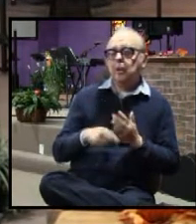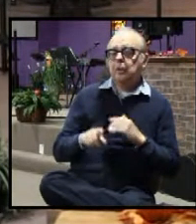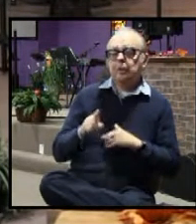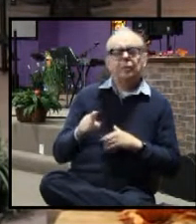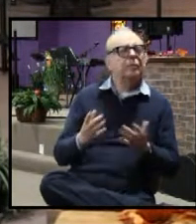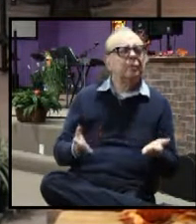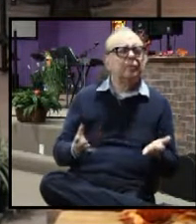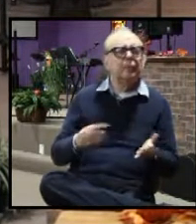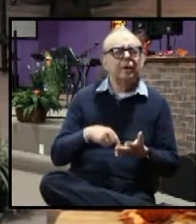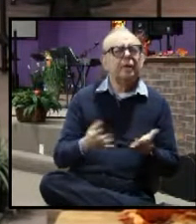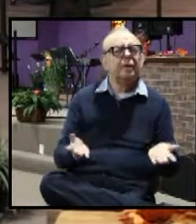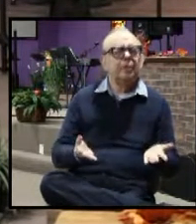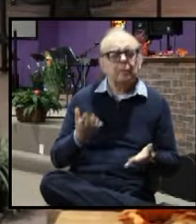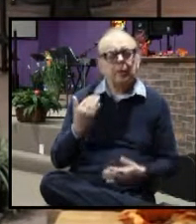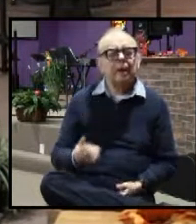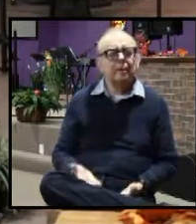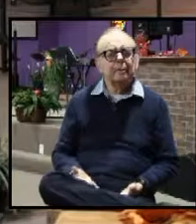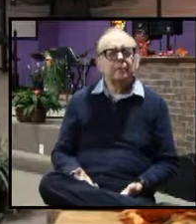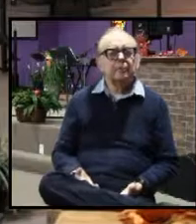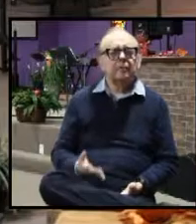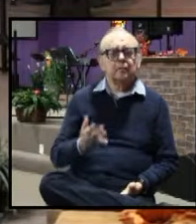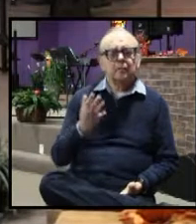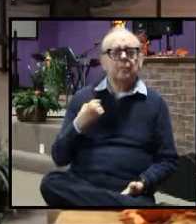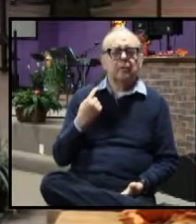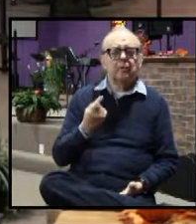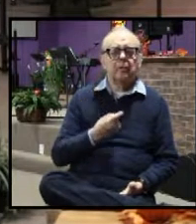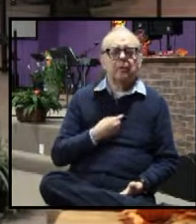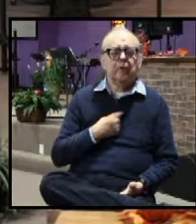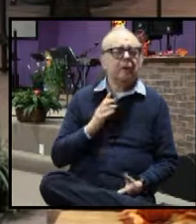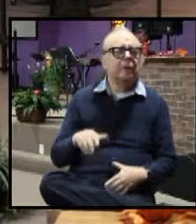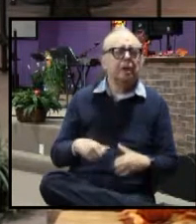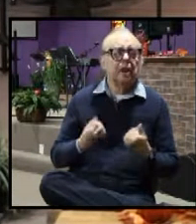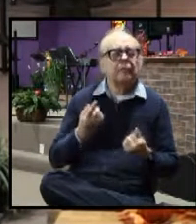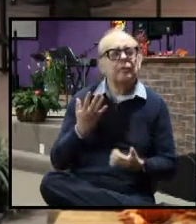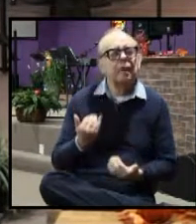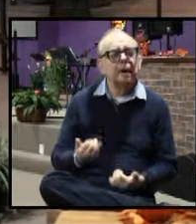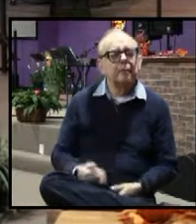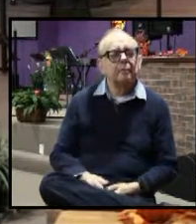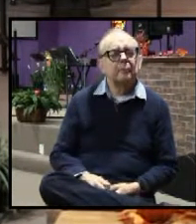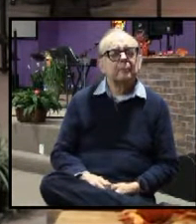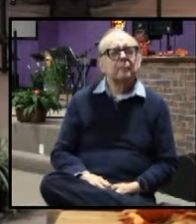What are we here for? And why are we alive?